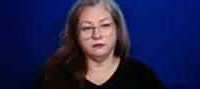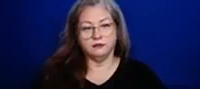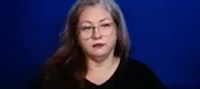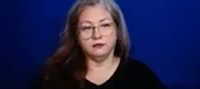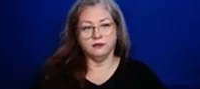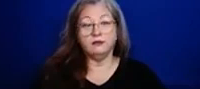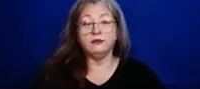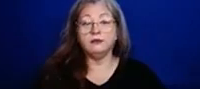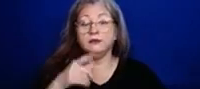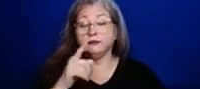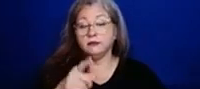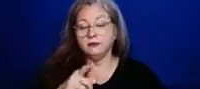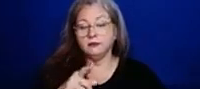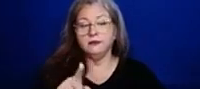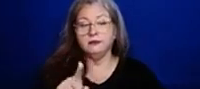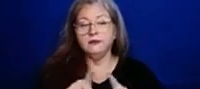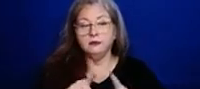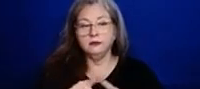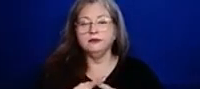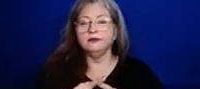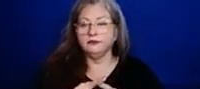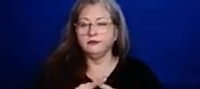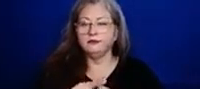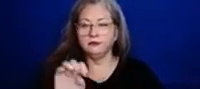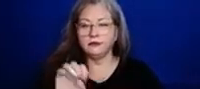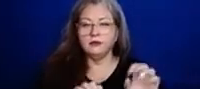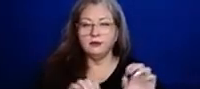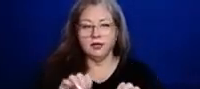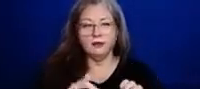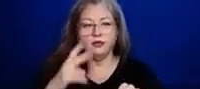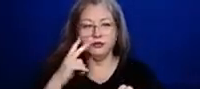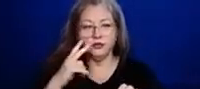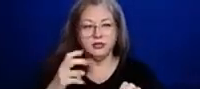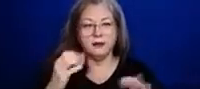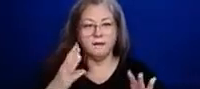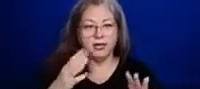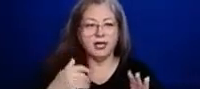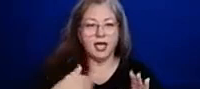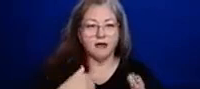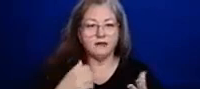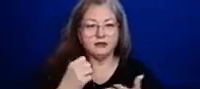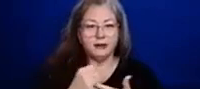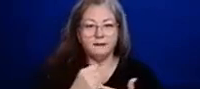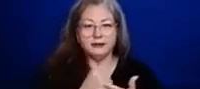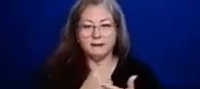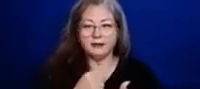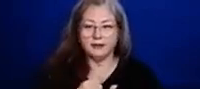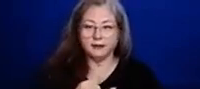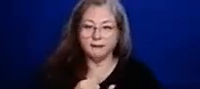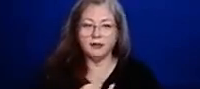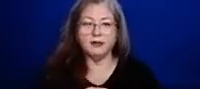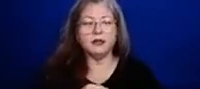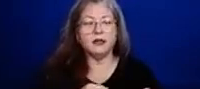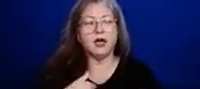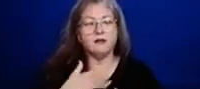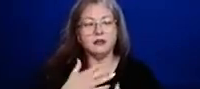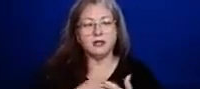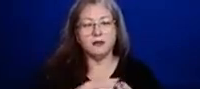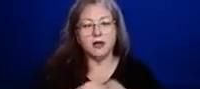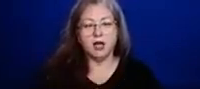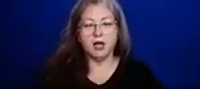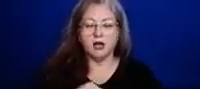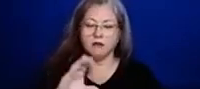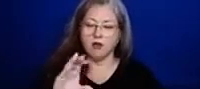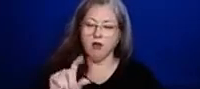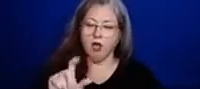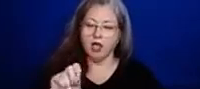Okay, so this piece also, it's experimental. It has many stamps, and also has elements of collage with